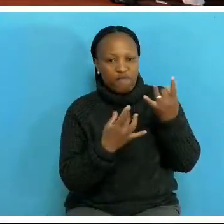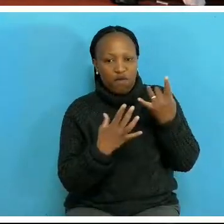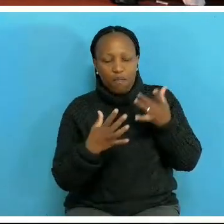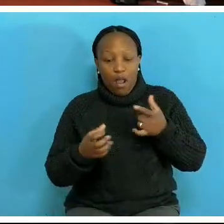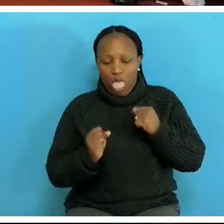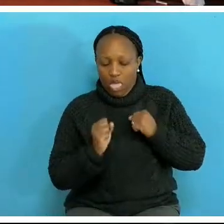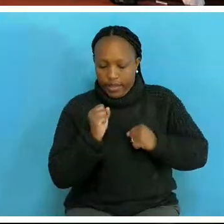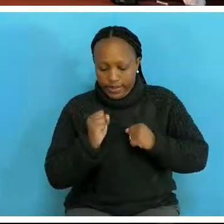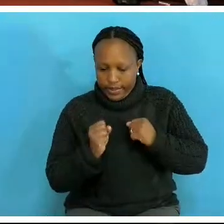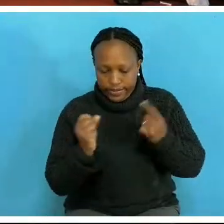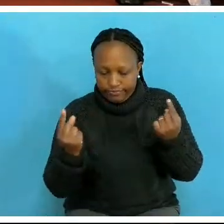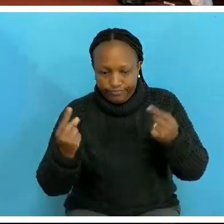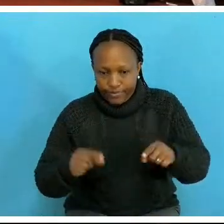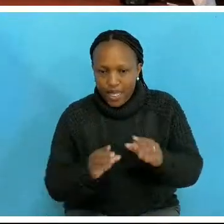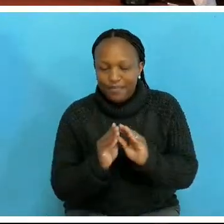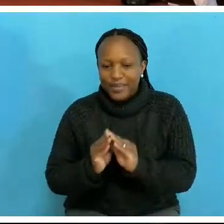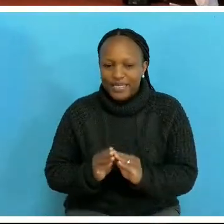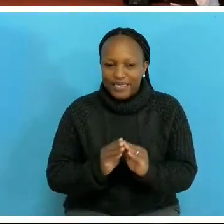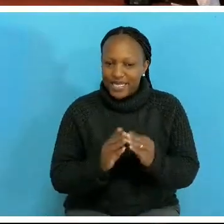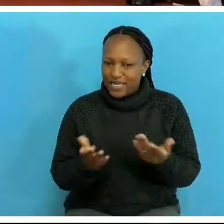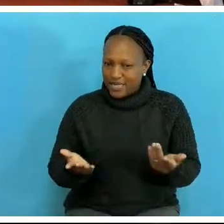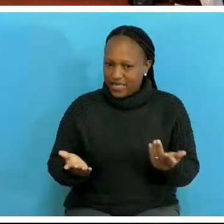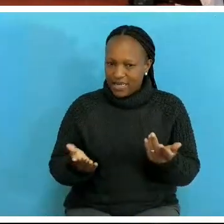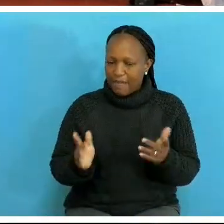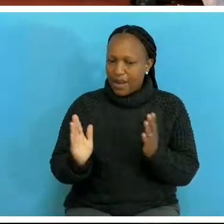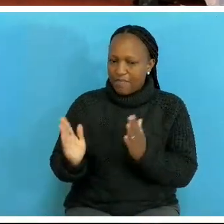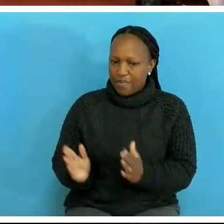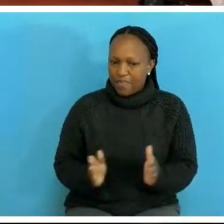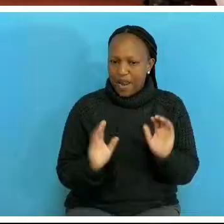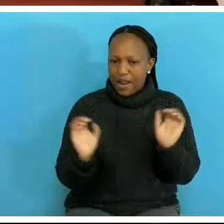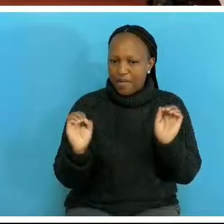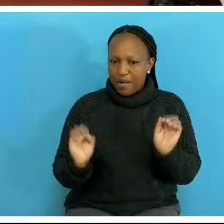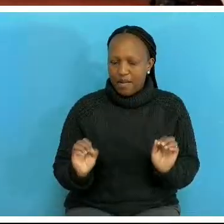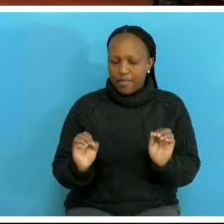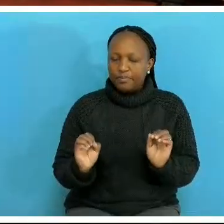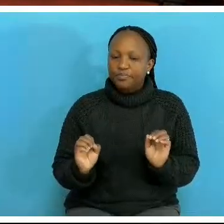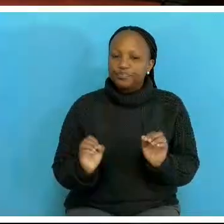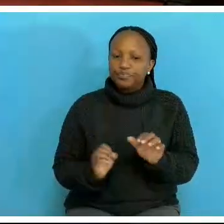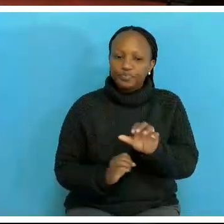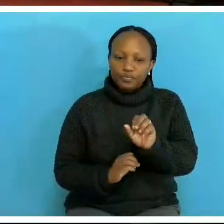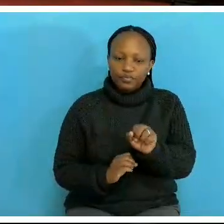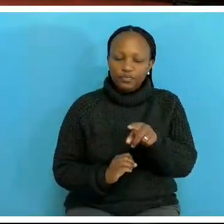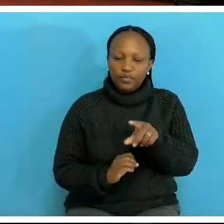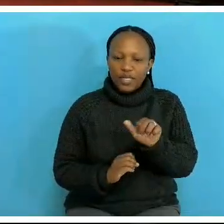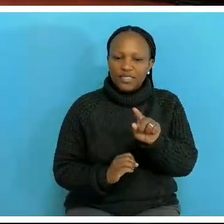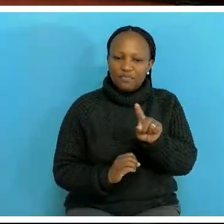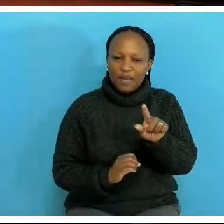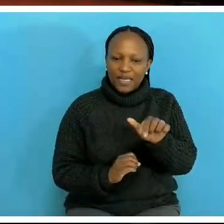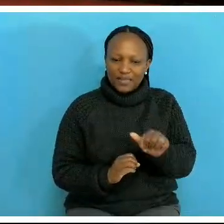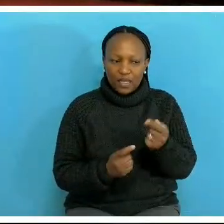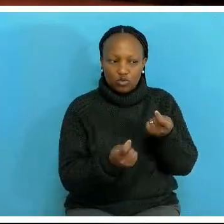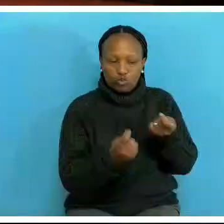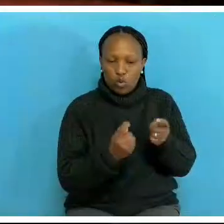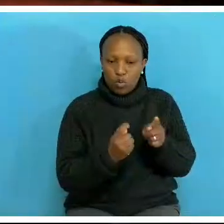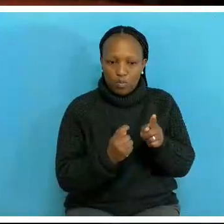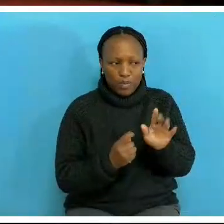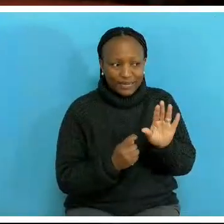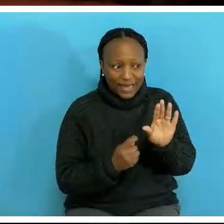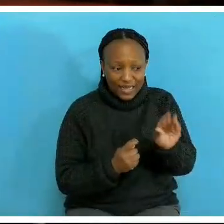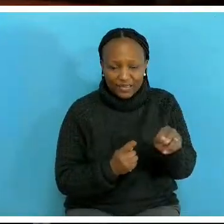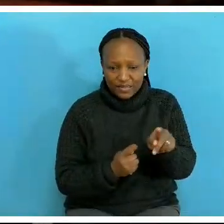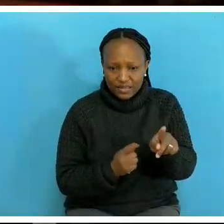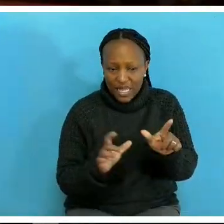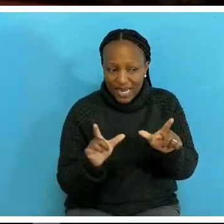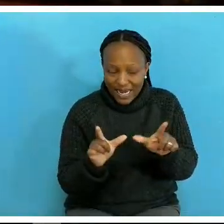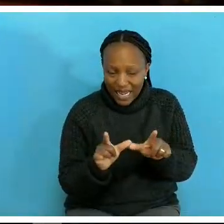we wasn't prepared. So all I'm asking is, see into the matter of the spaza shops, ask them, guys, do you have license